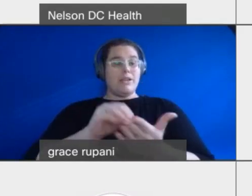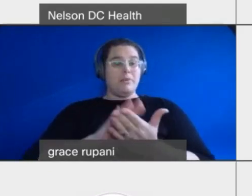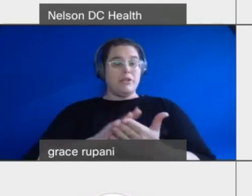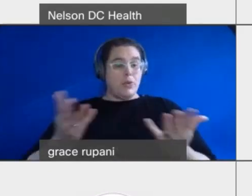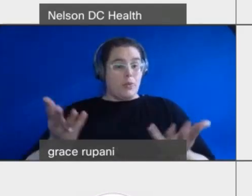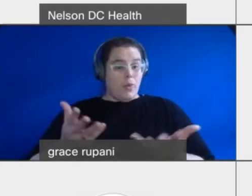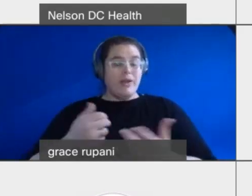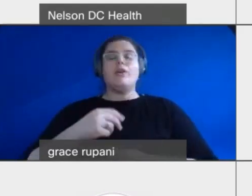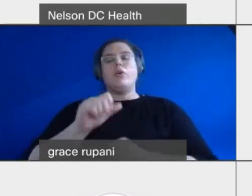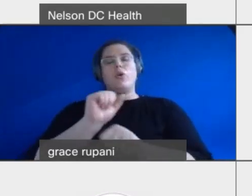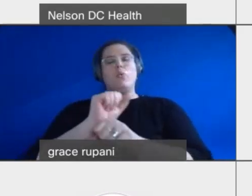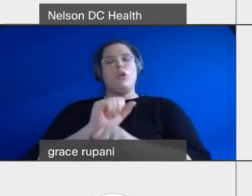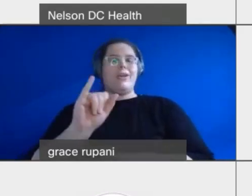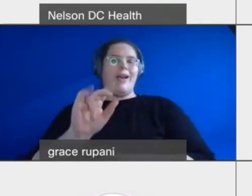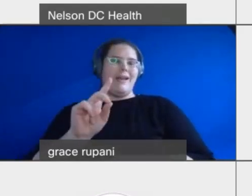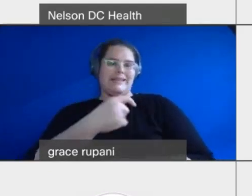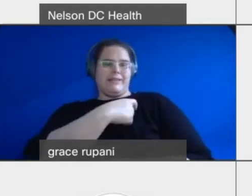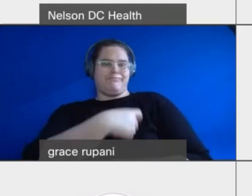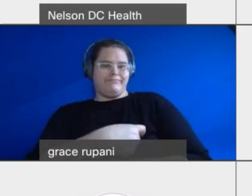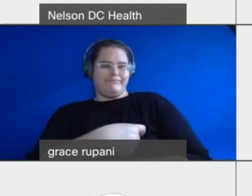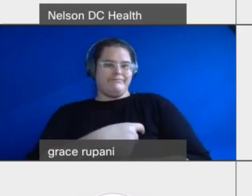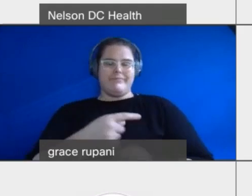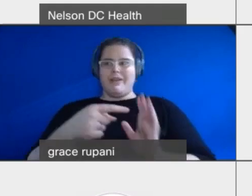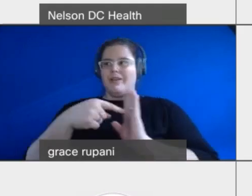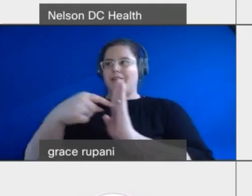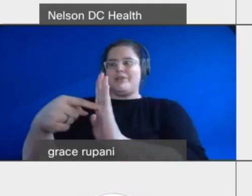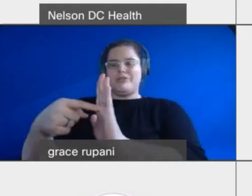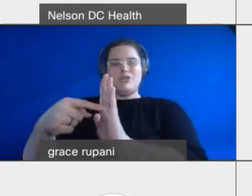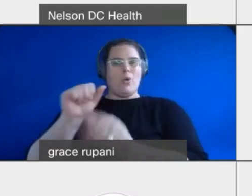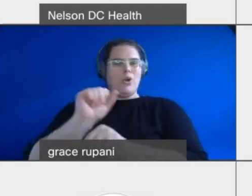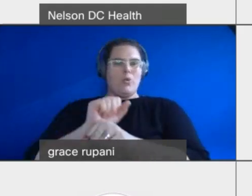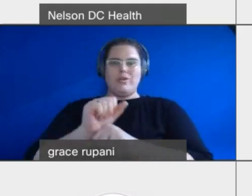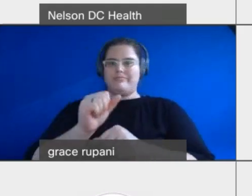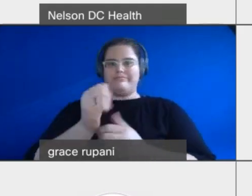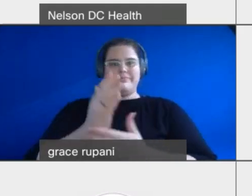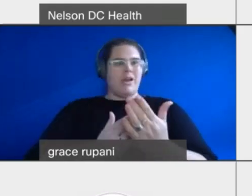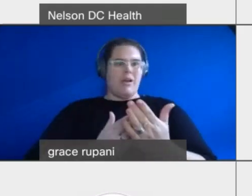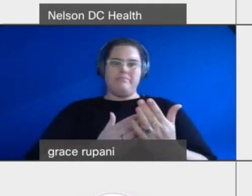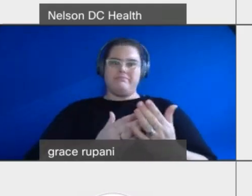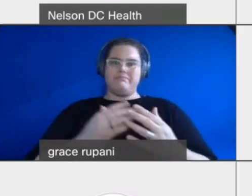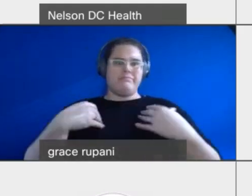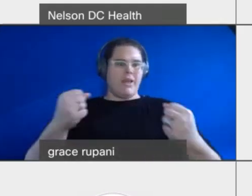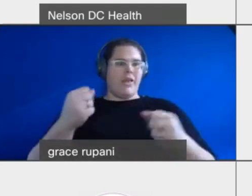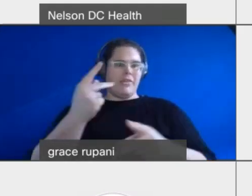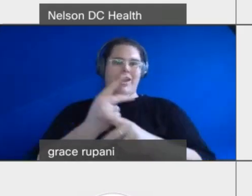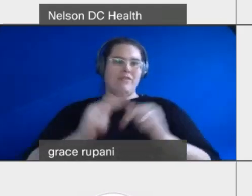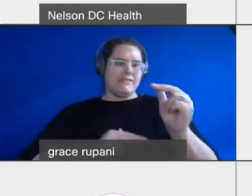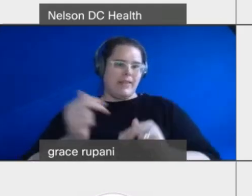ID showing that they worked at some healthcare facility, which would include any of our provider